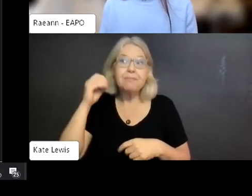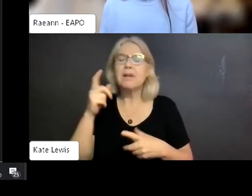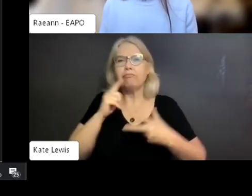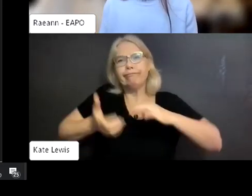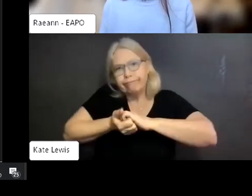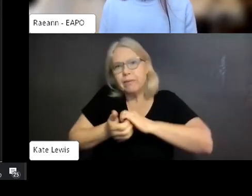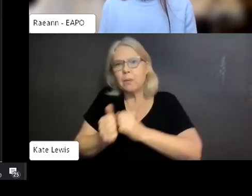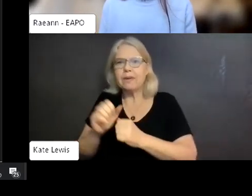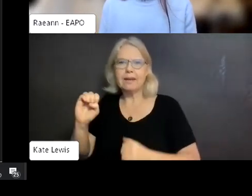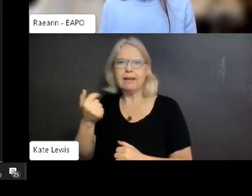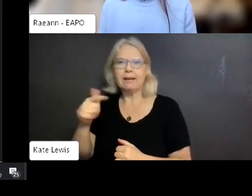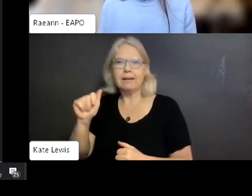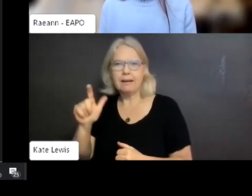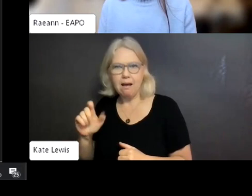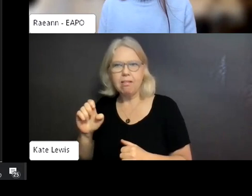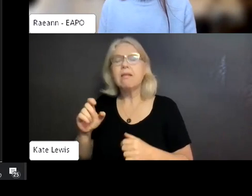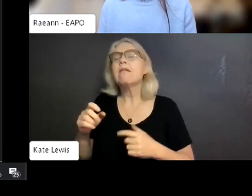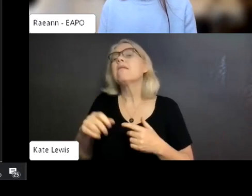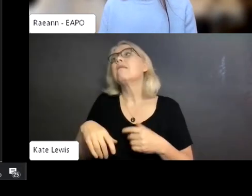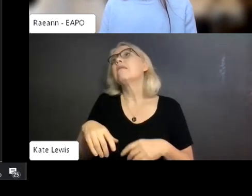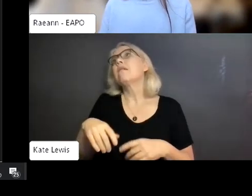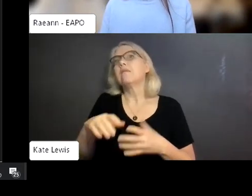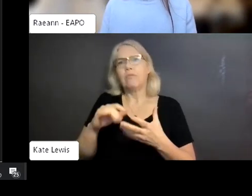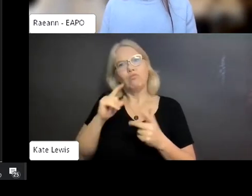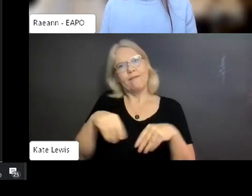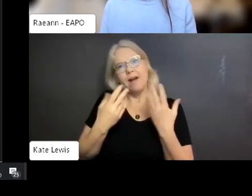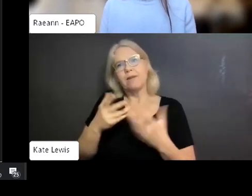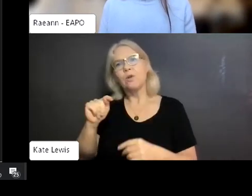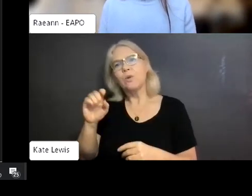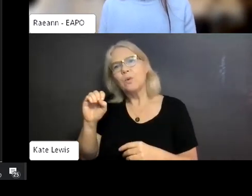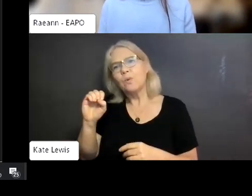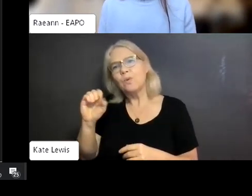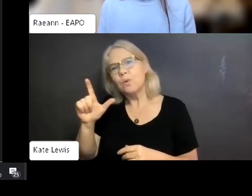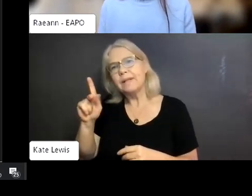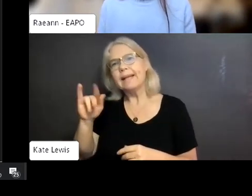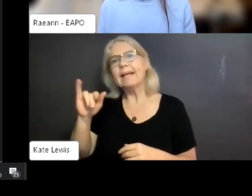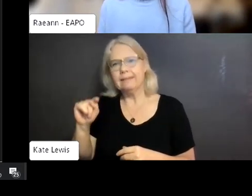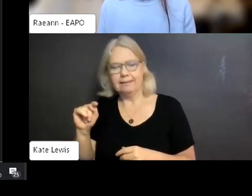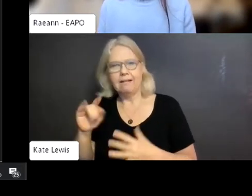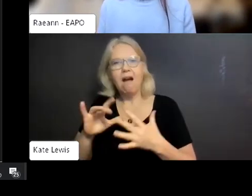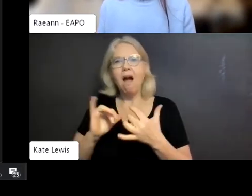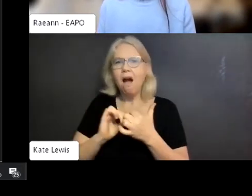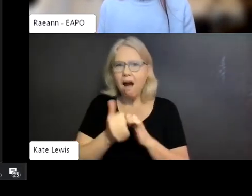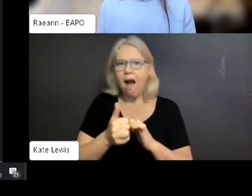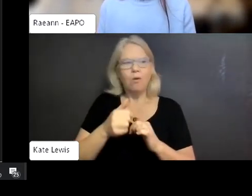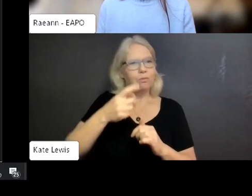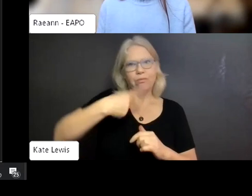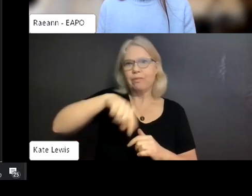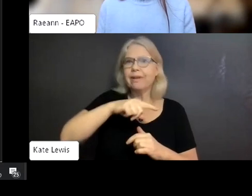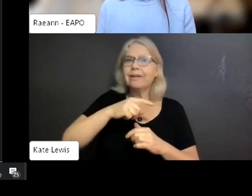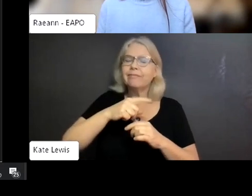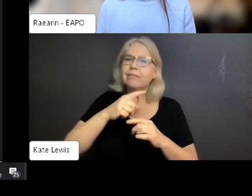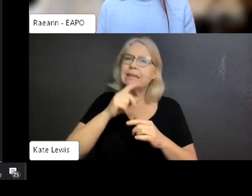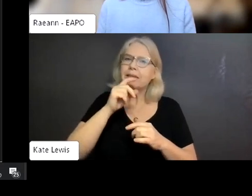toolkit for long-term care homes about being inclusive to us LGBT